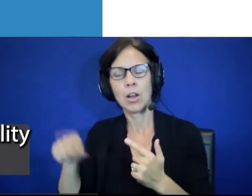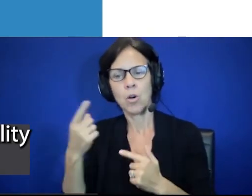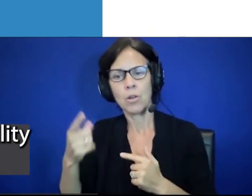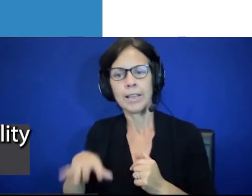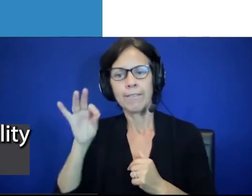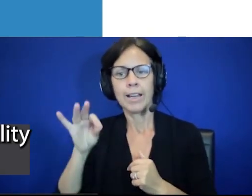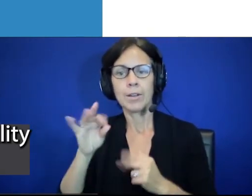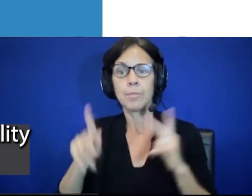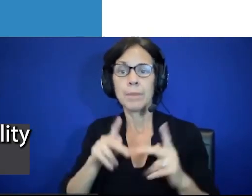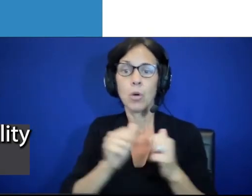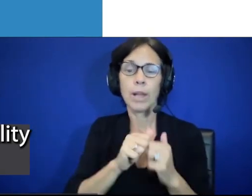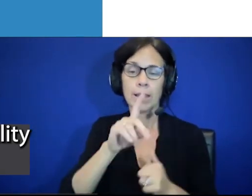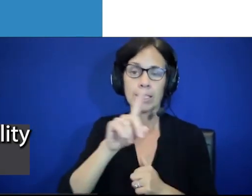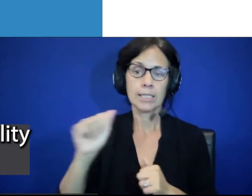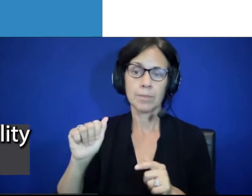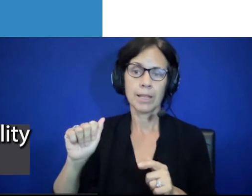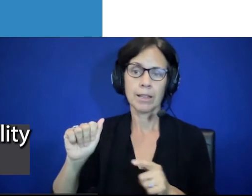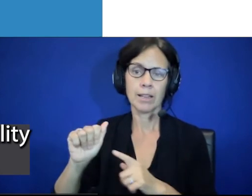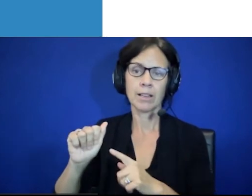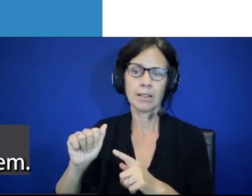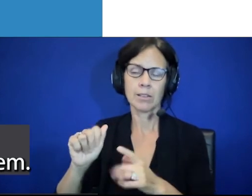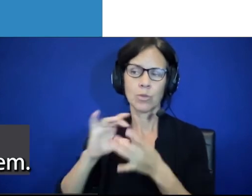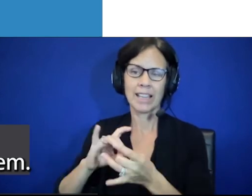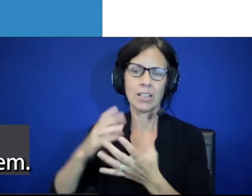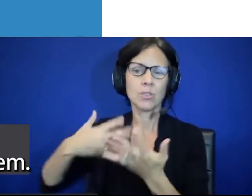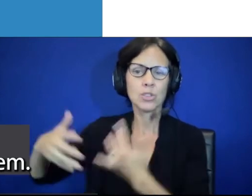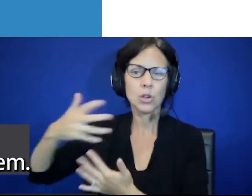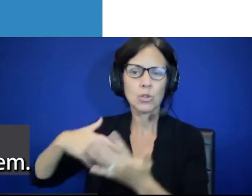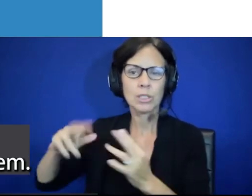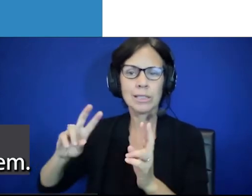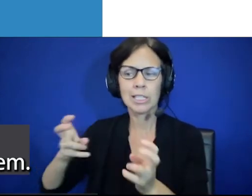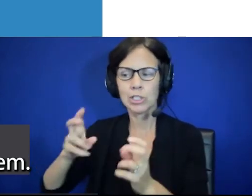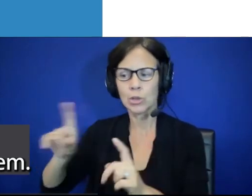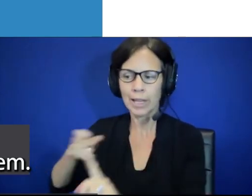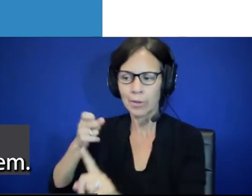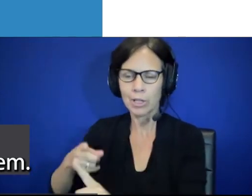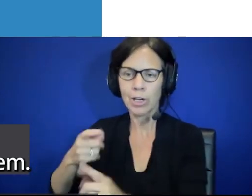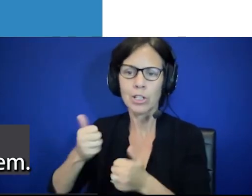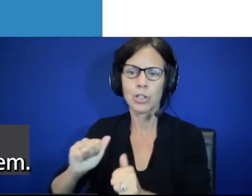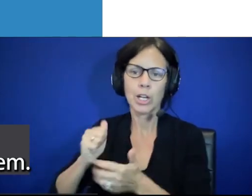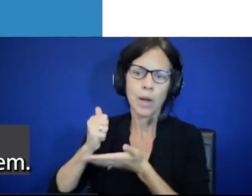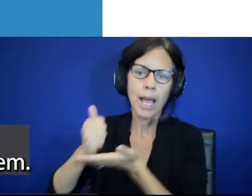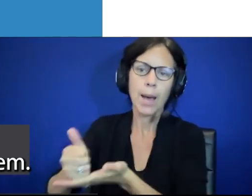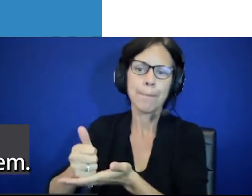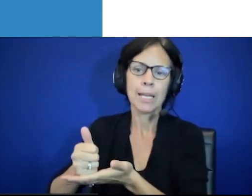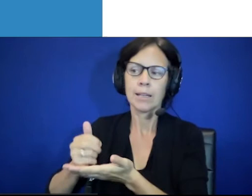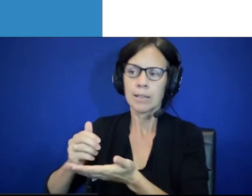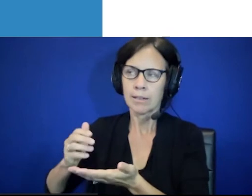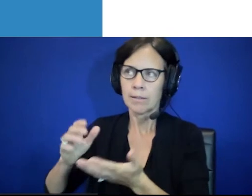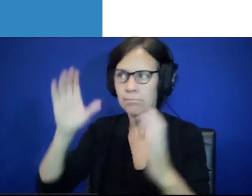with a disability were the social issue that they were targeting, trying to help and get mentors for